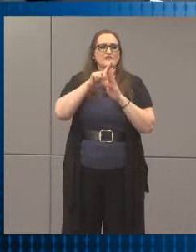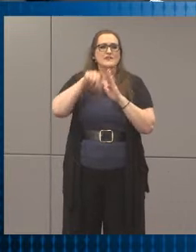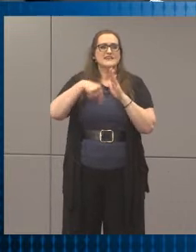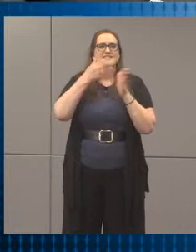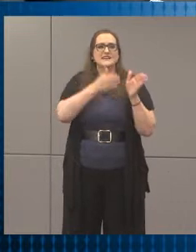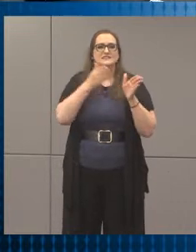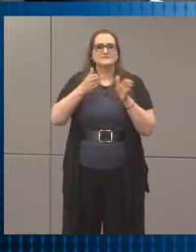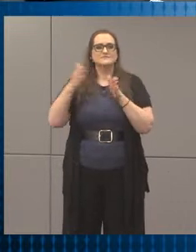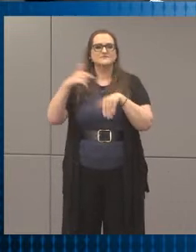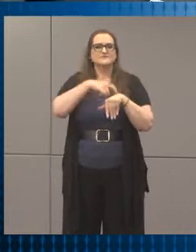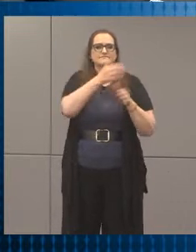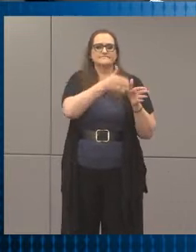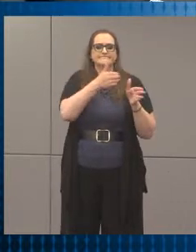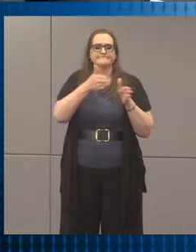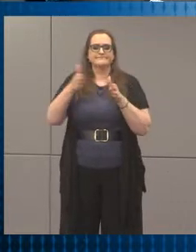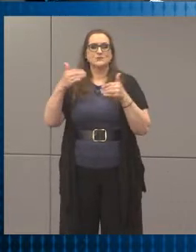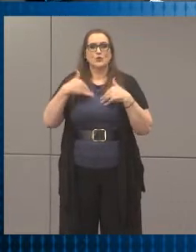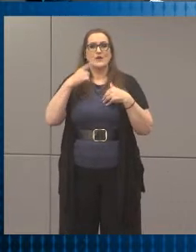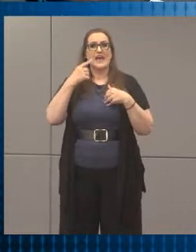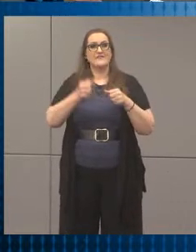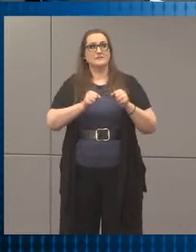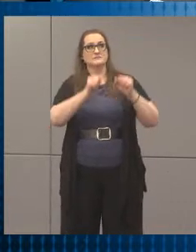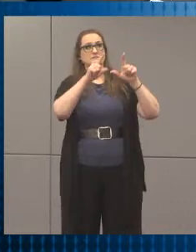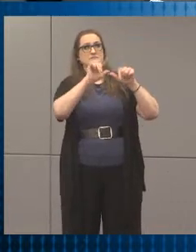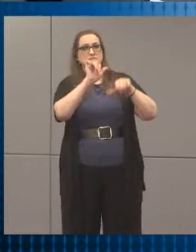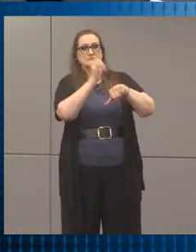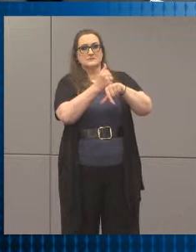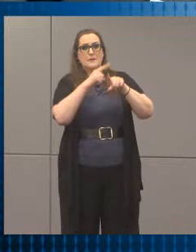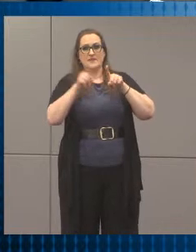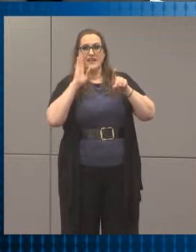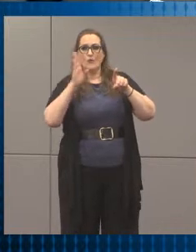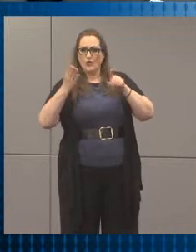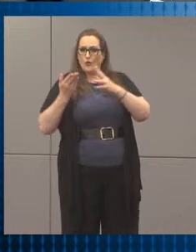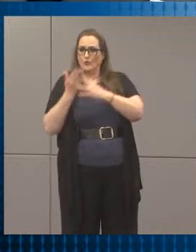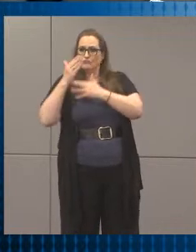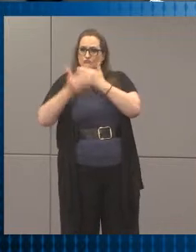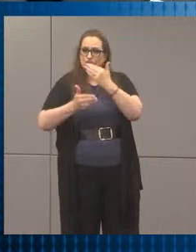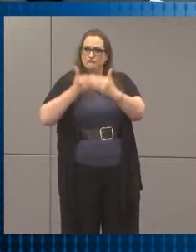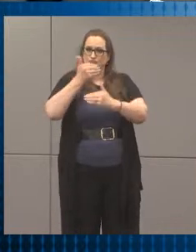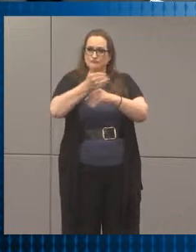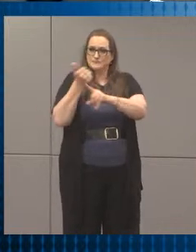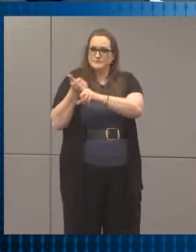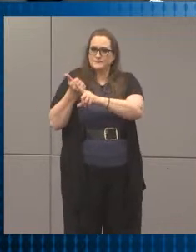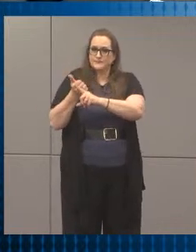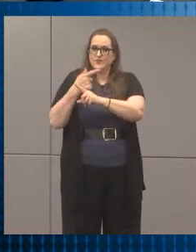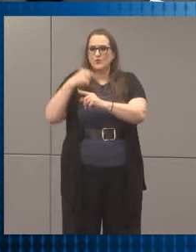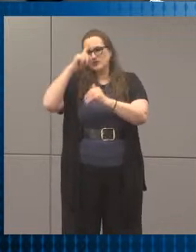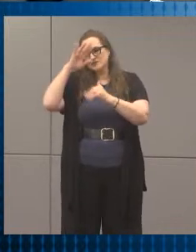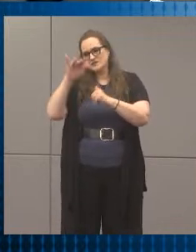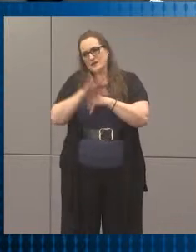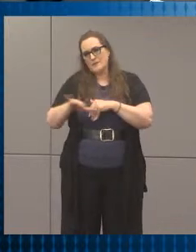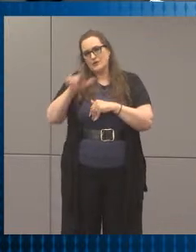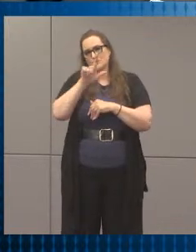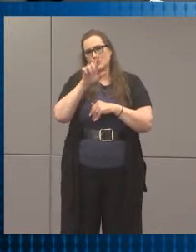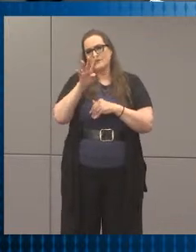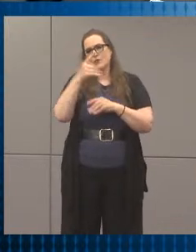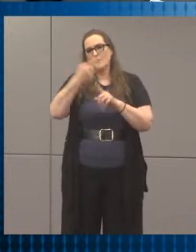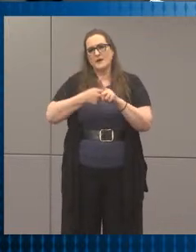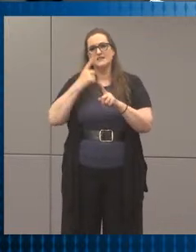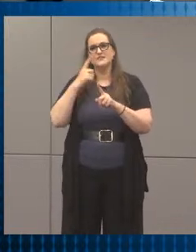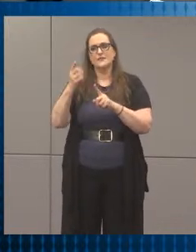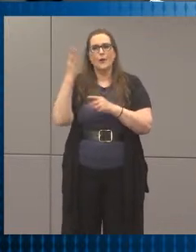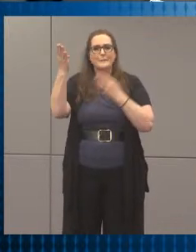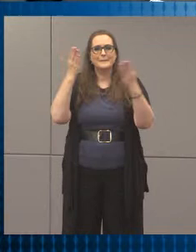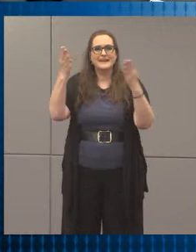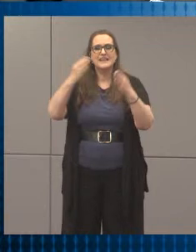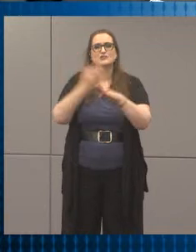phases. We've got them queued up, but they'll go through that process. And we anticipate about 24 months for bidding and construction